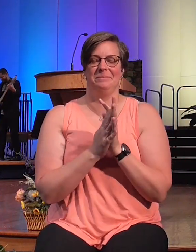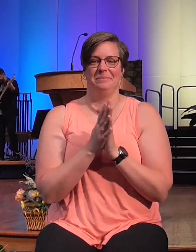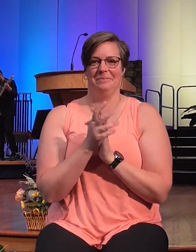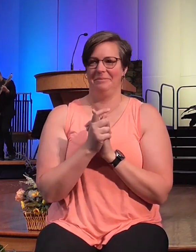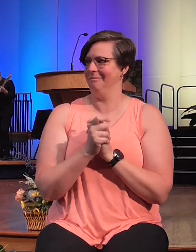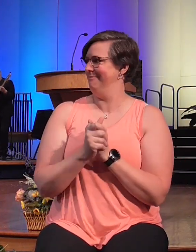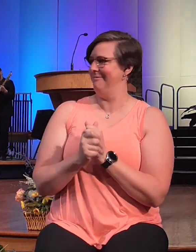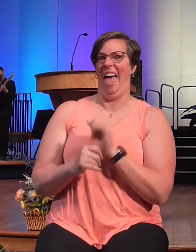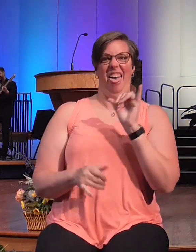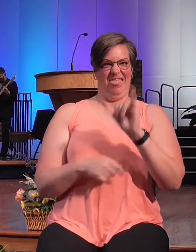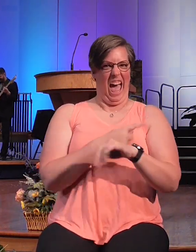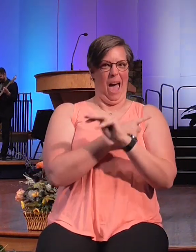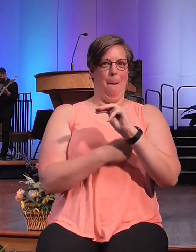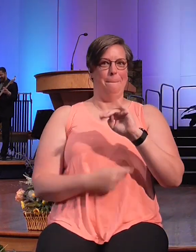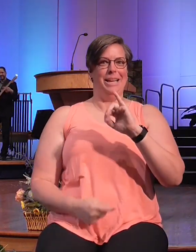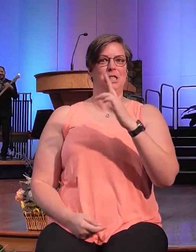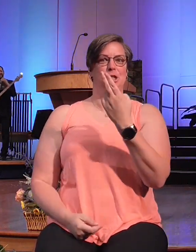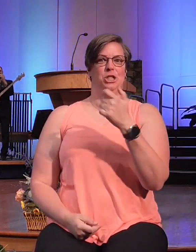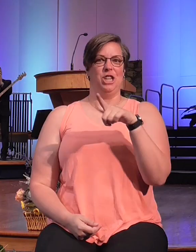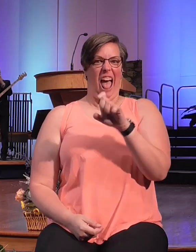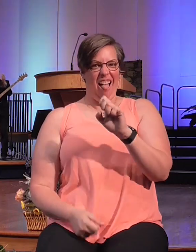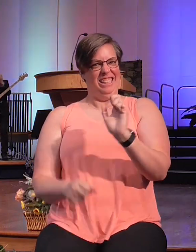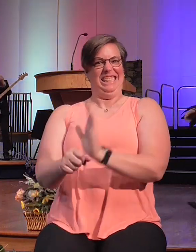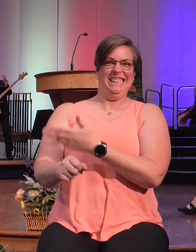High. That was Dr. Michelle on the singing.